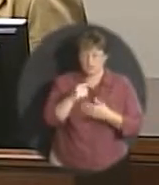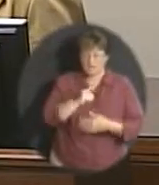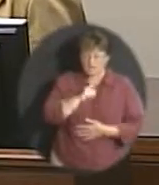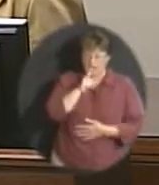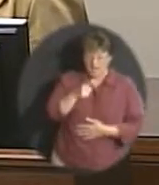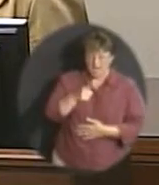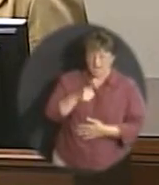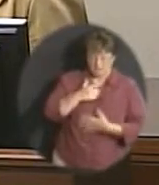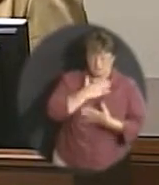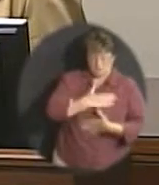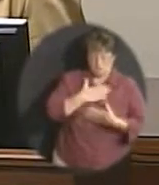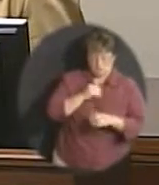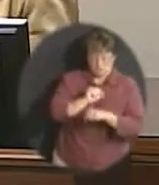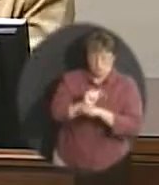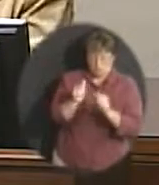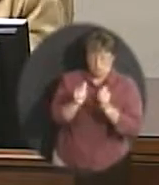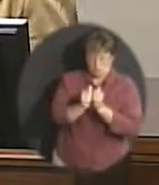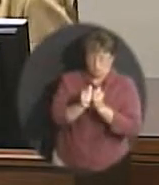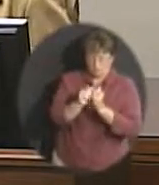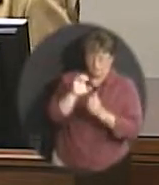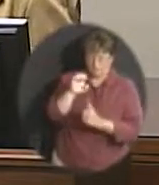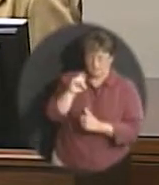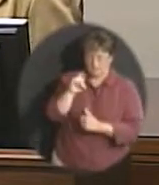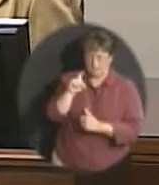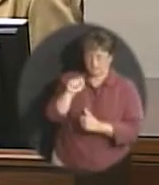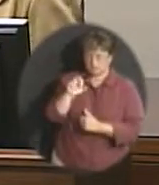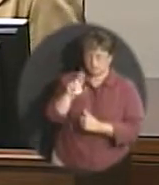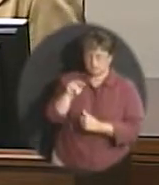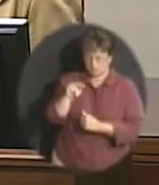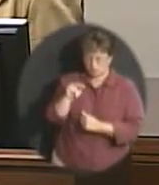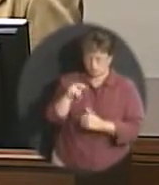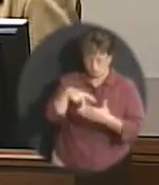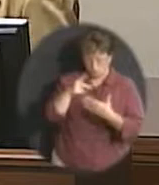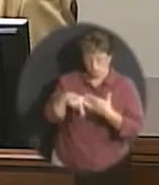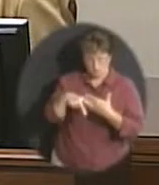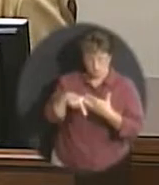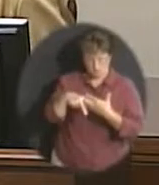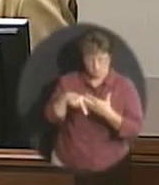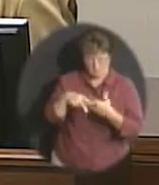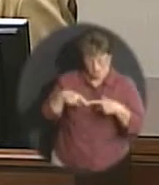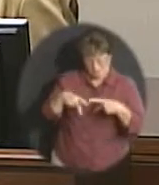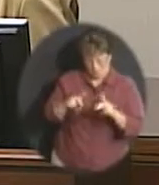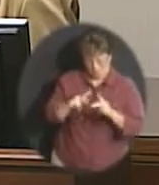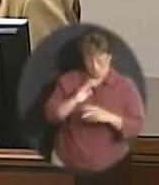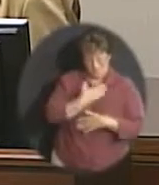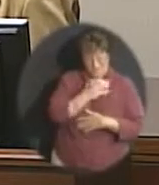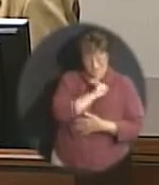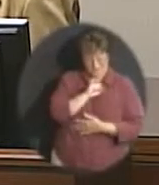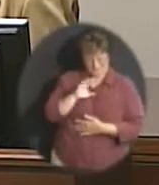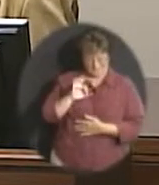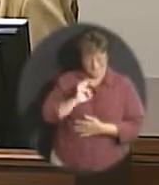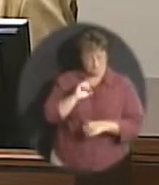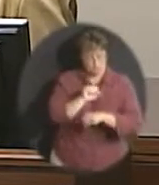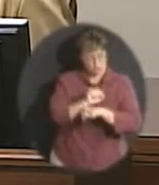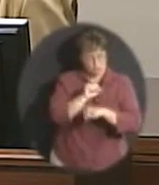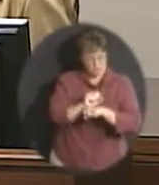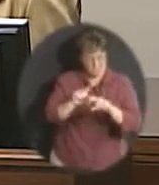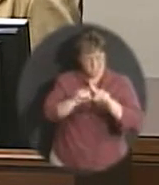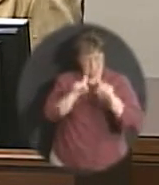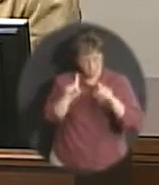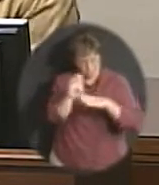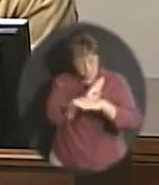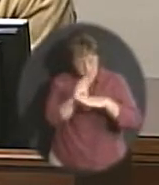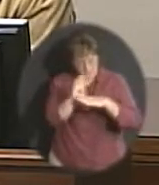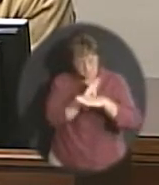program for a number of years. It's, as Dr. Berry mentioned, an opportunity for our staff to participate in business and industry, to